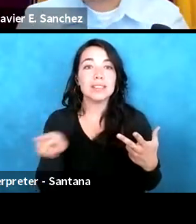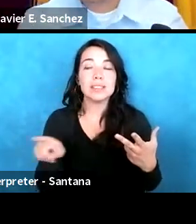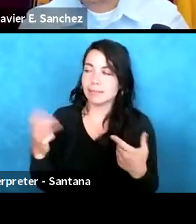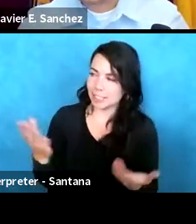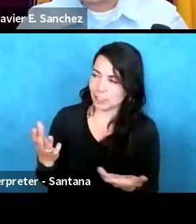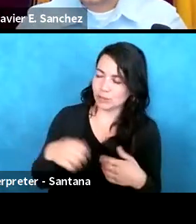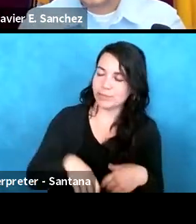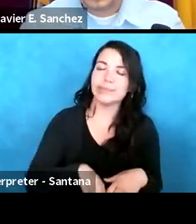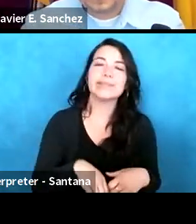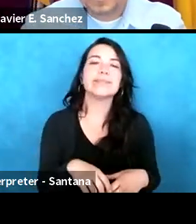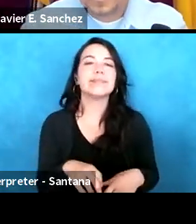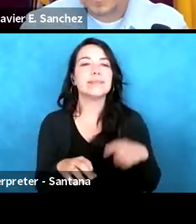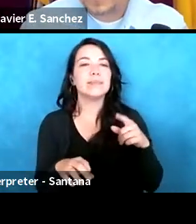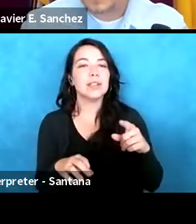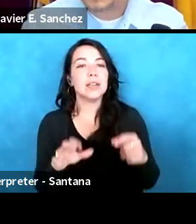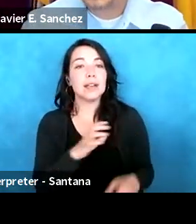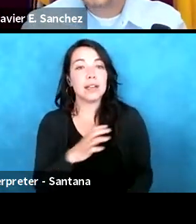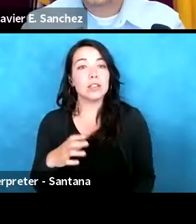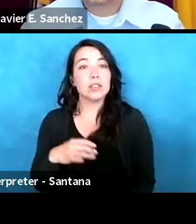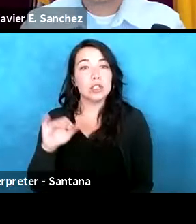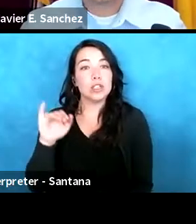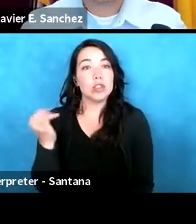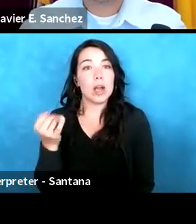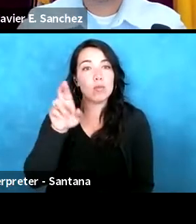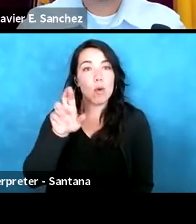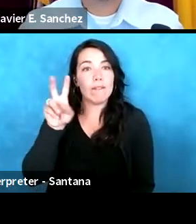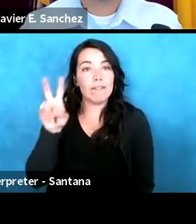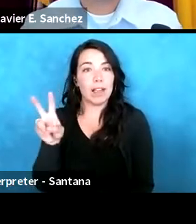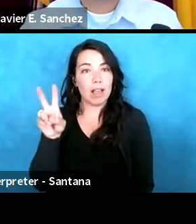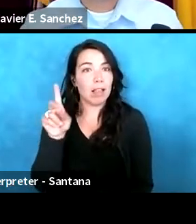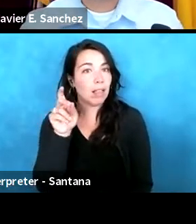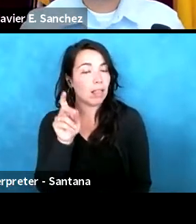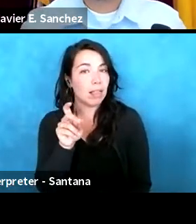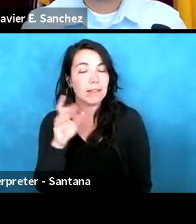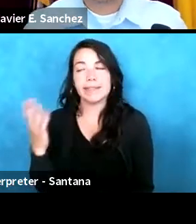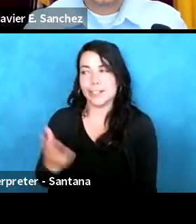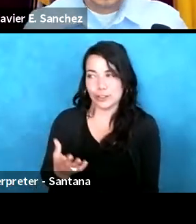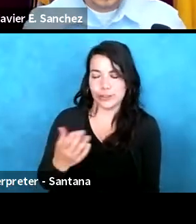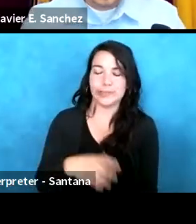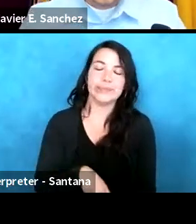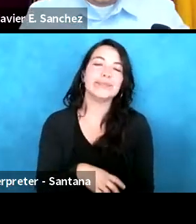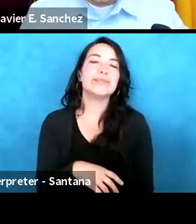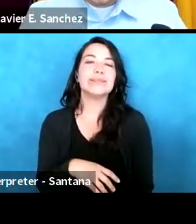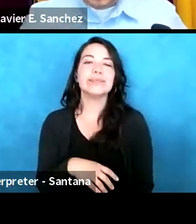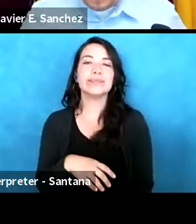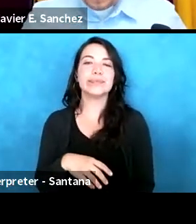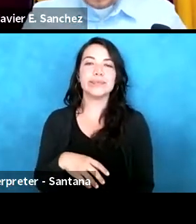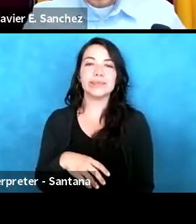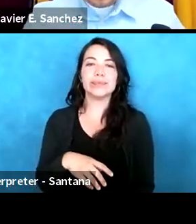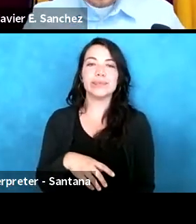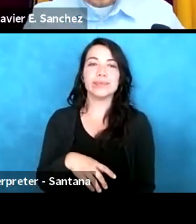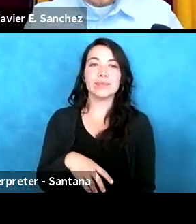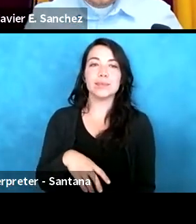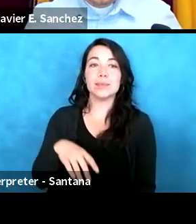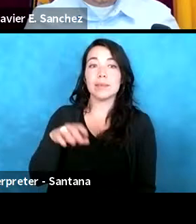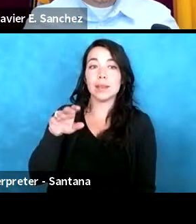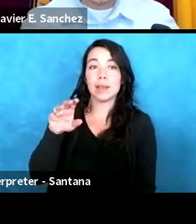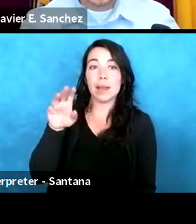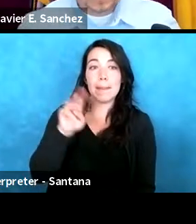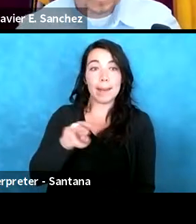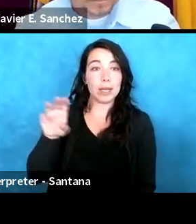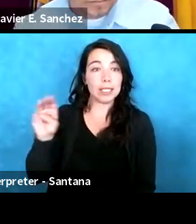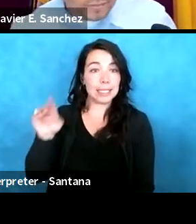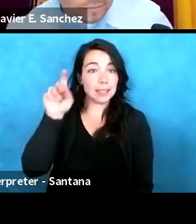Present. Councillor John Ramon Vigil. Present. Councillor Manuel J. Martinez.